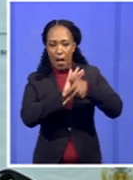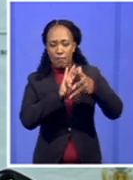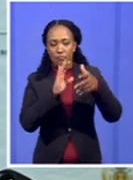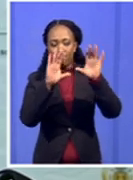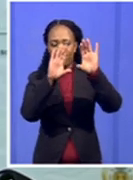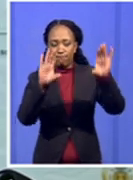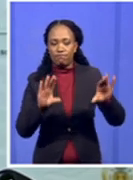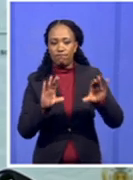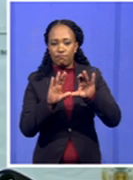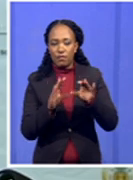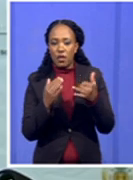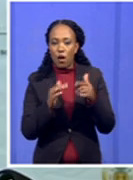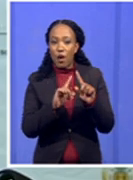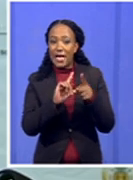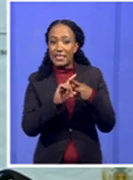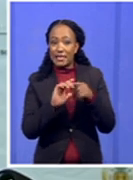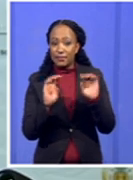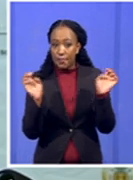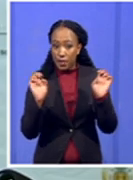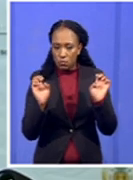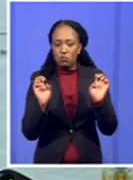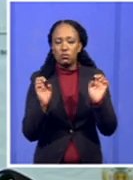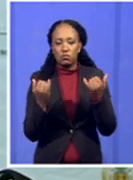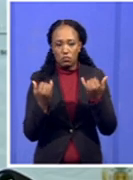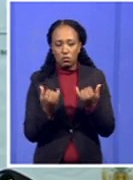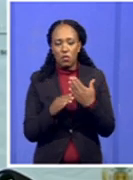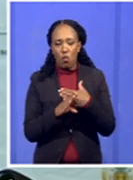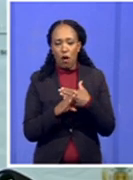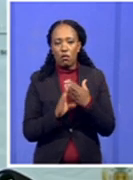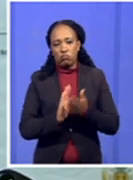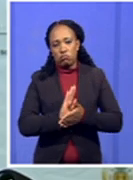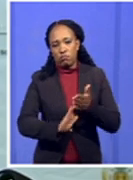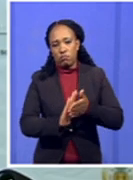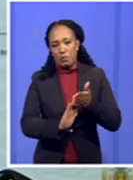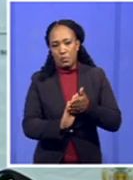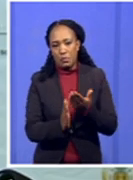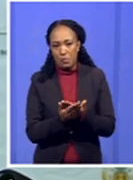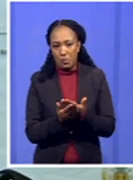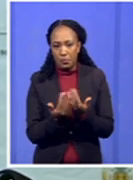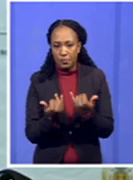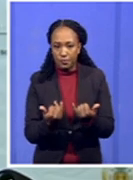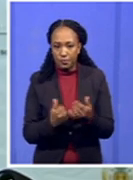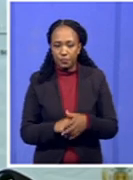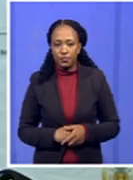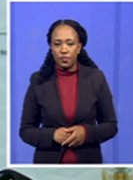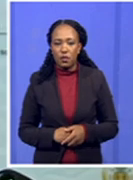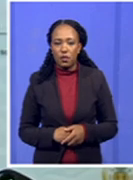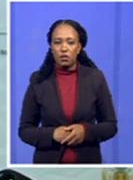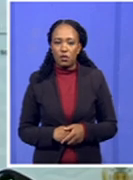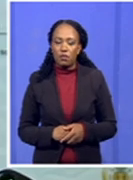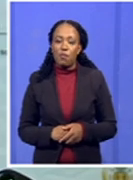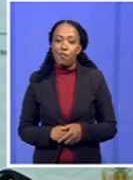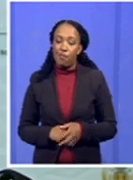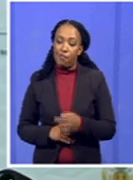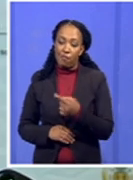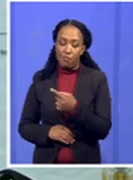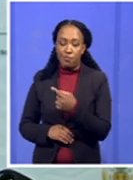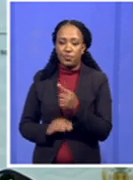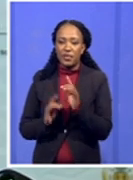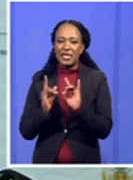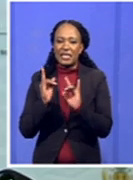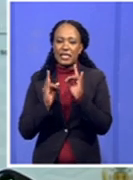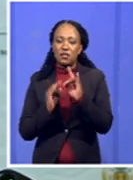emergency department can function. So we have all that, go ahead from the city